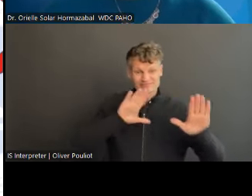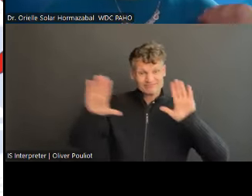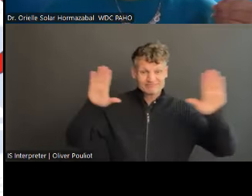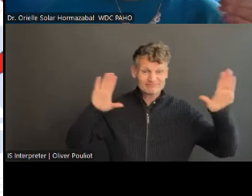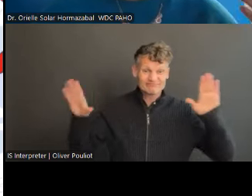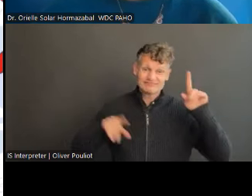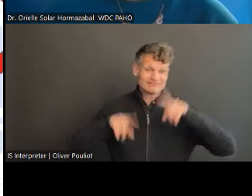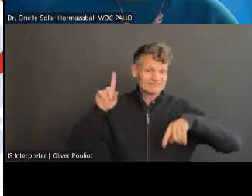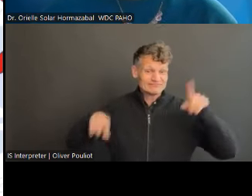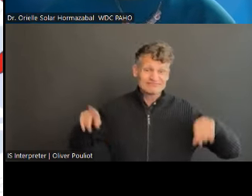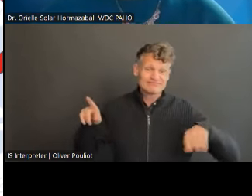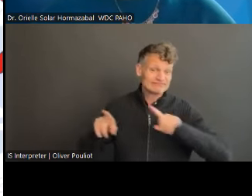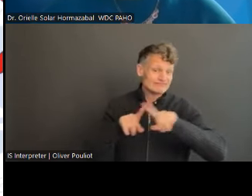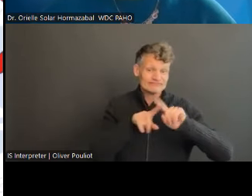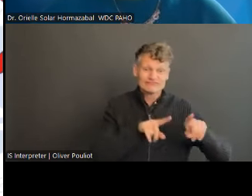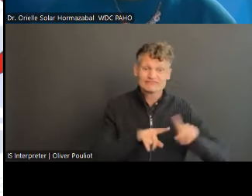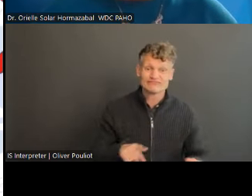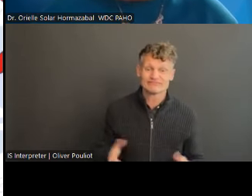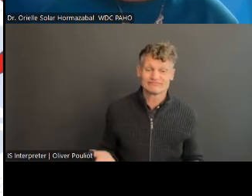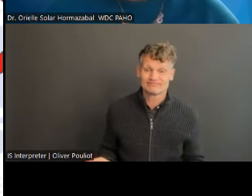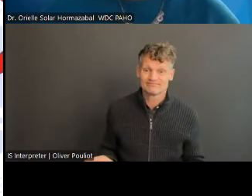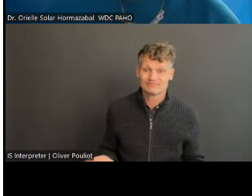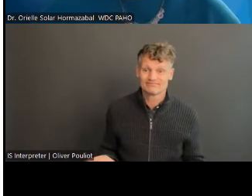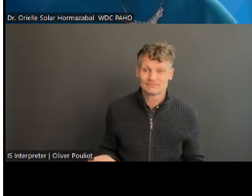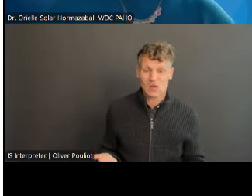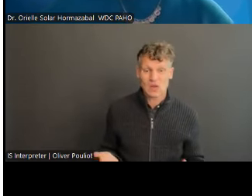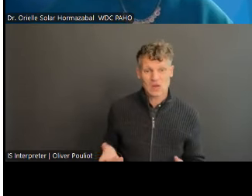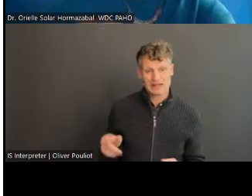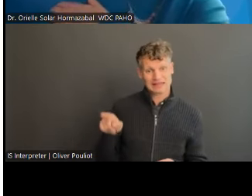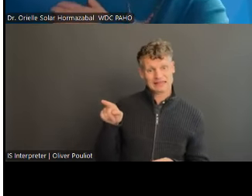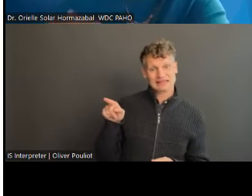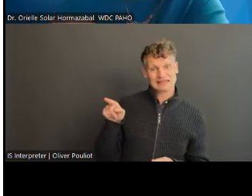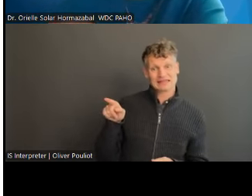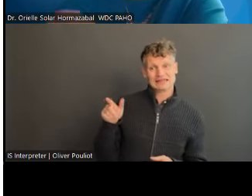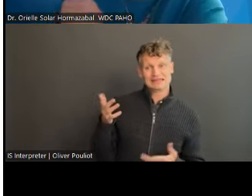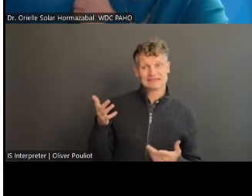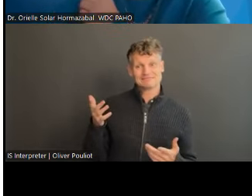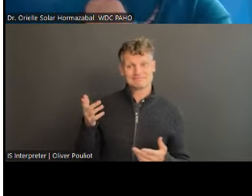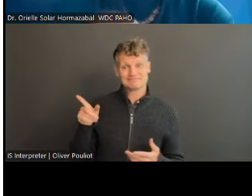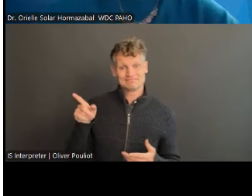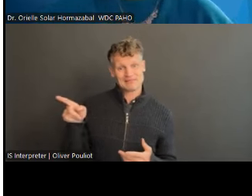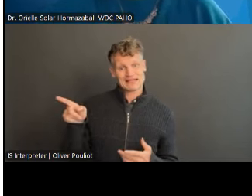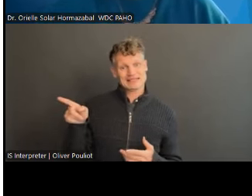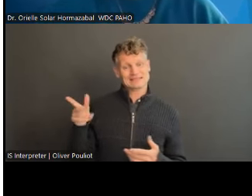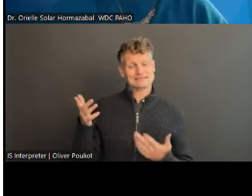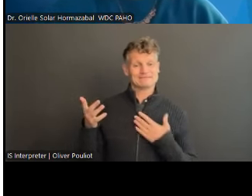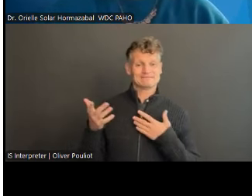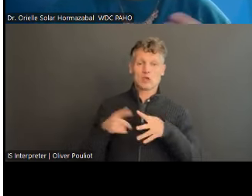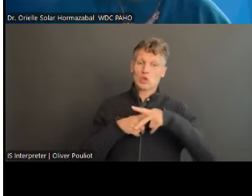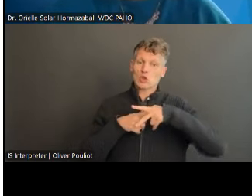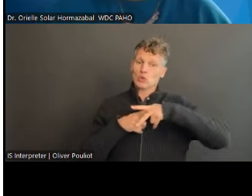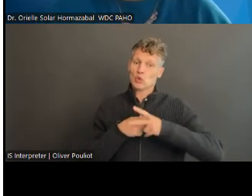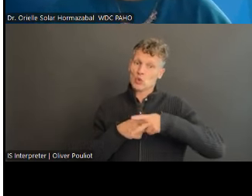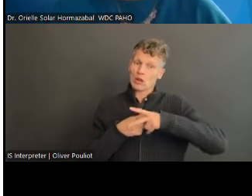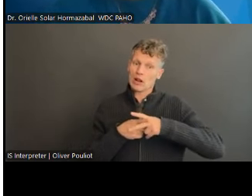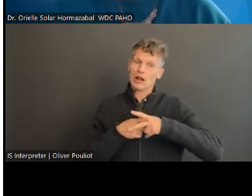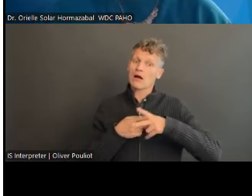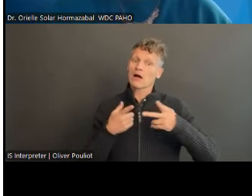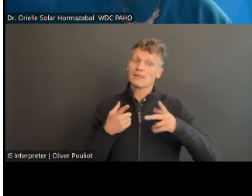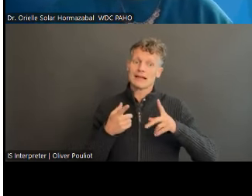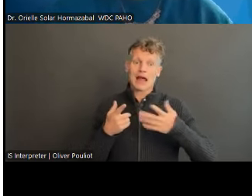is a tool that arises from this quick analysis. We had to go through a process of validation. It's